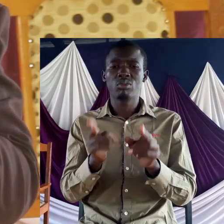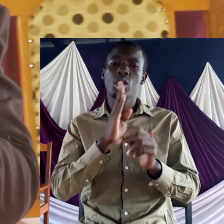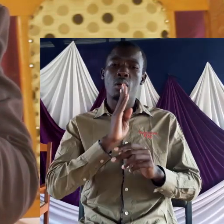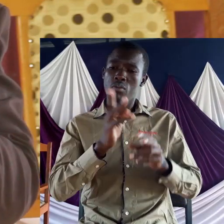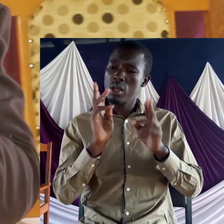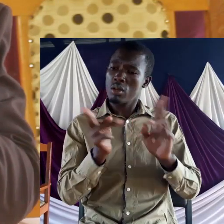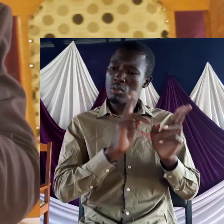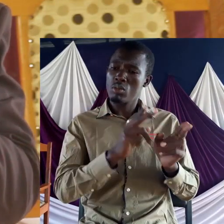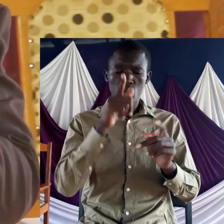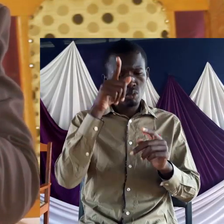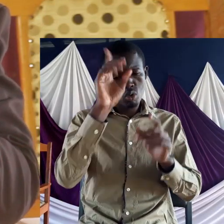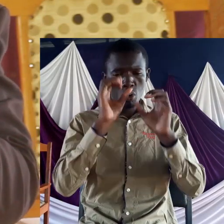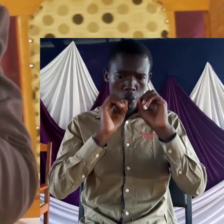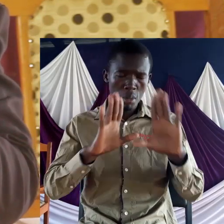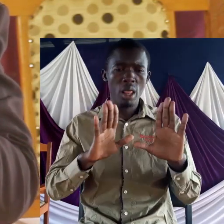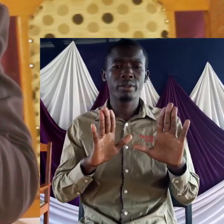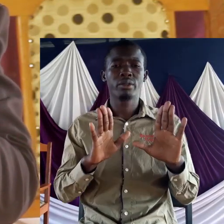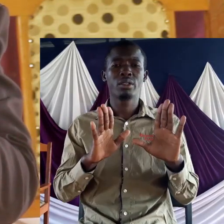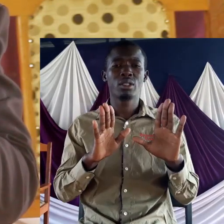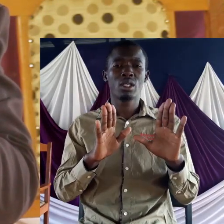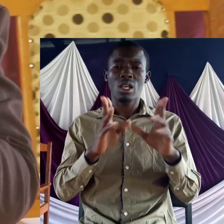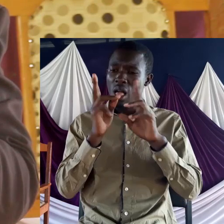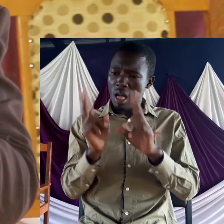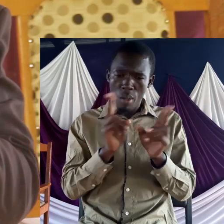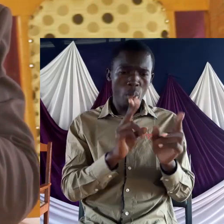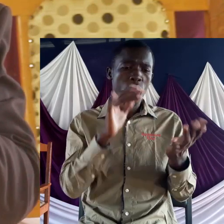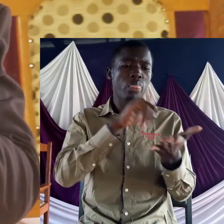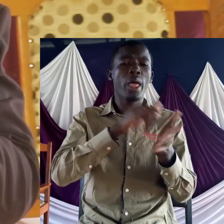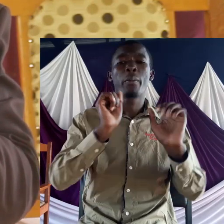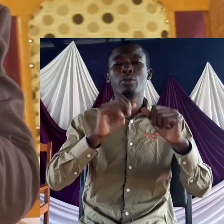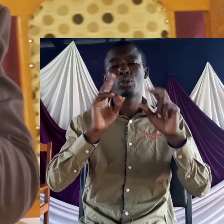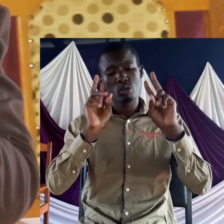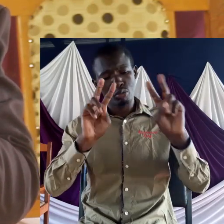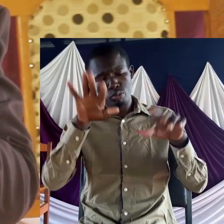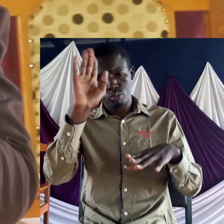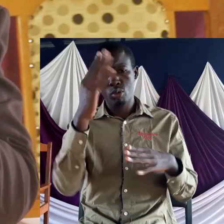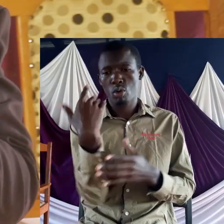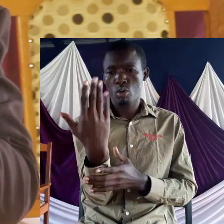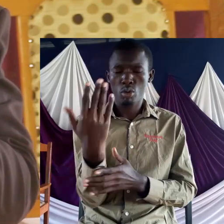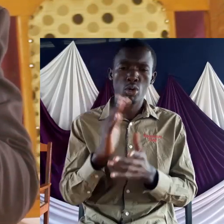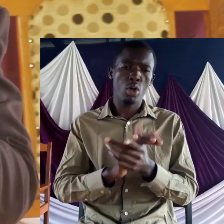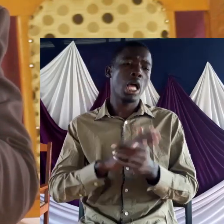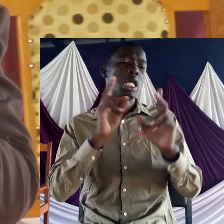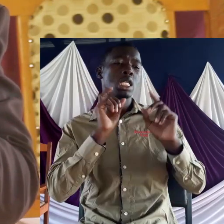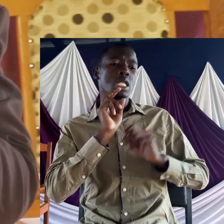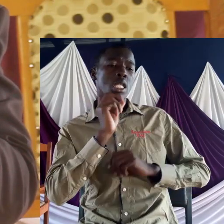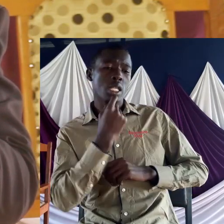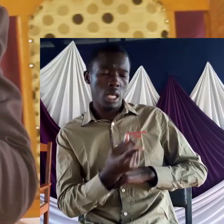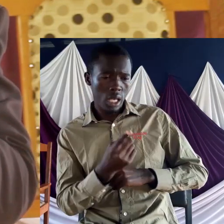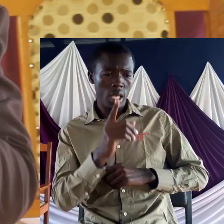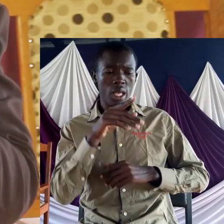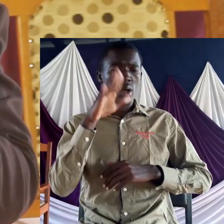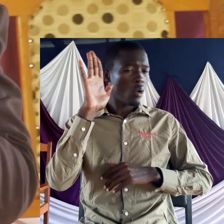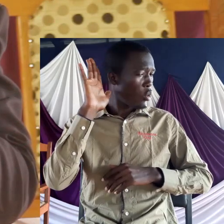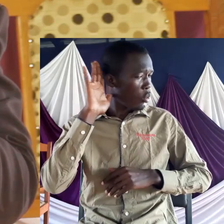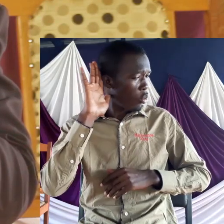that you are blessed, a normalcy that we can see your hand, that we can say that our God has listened to us. We